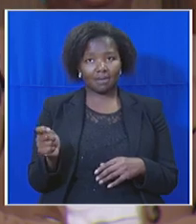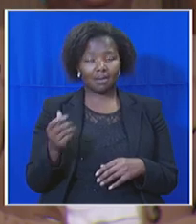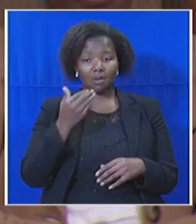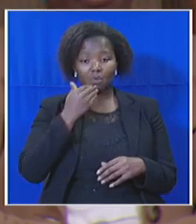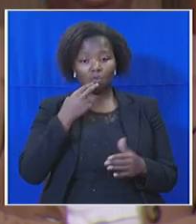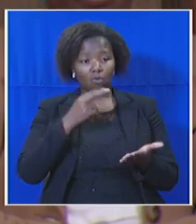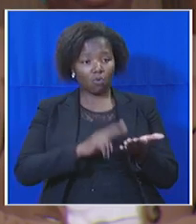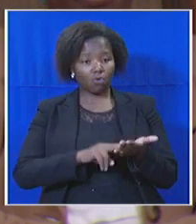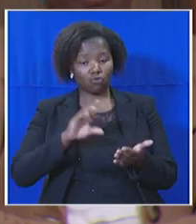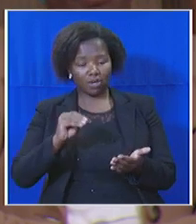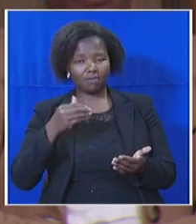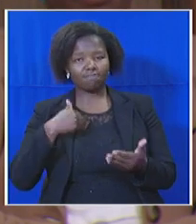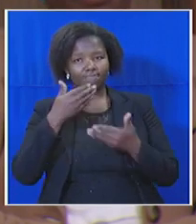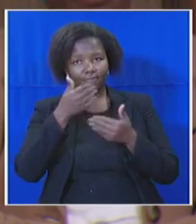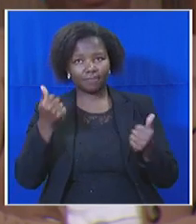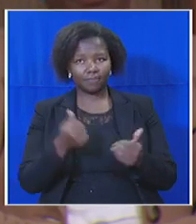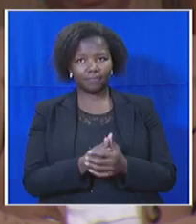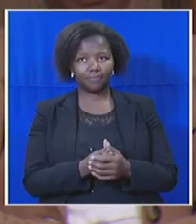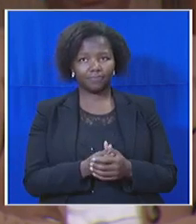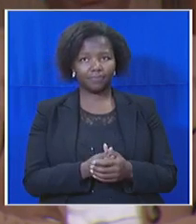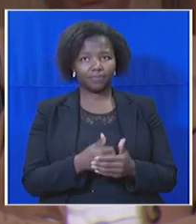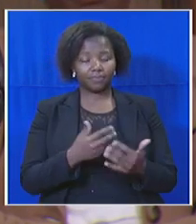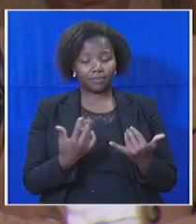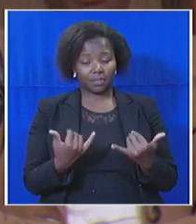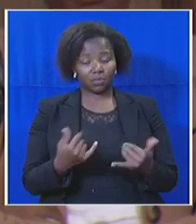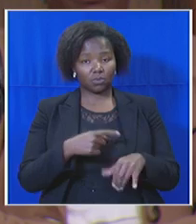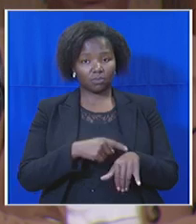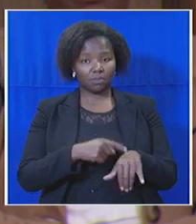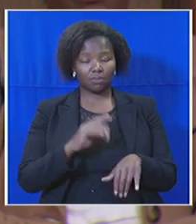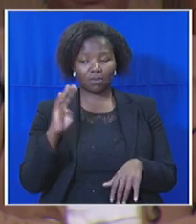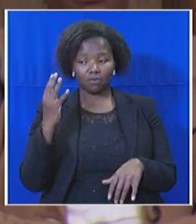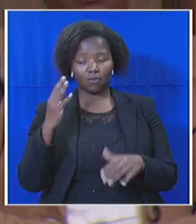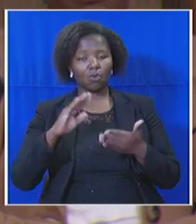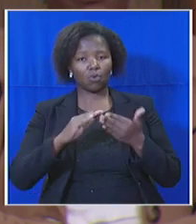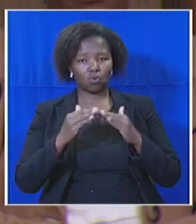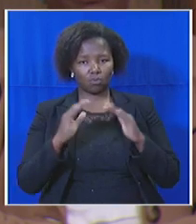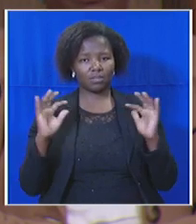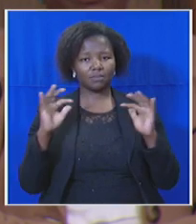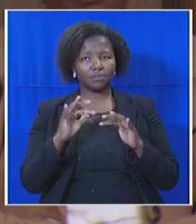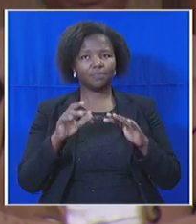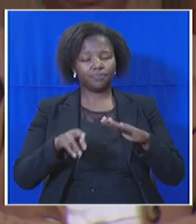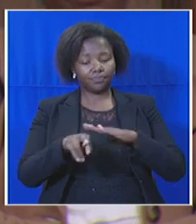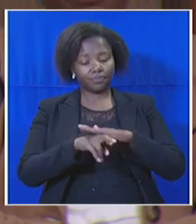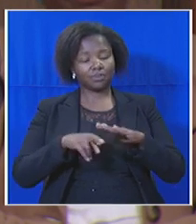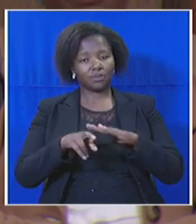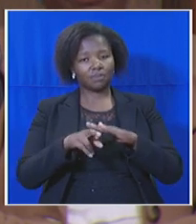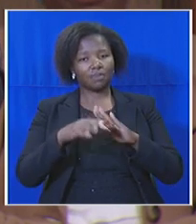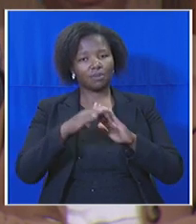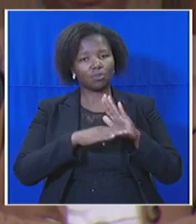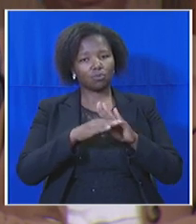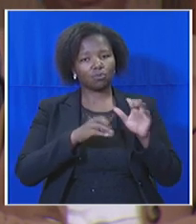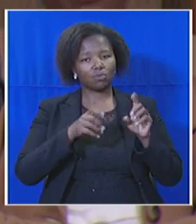contract. The community is having a meeting today at 4 o'clock where the regional program director of the